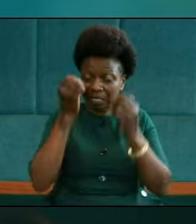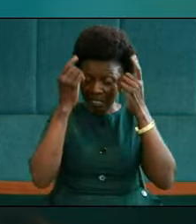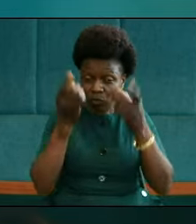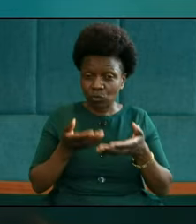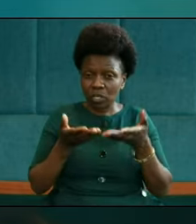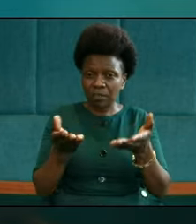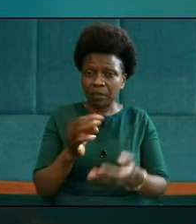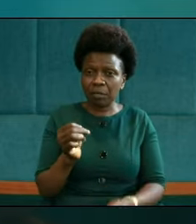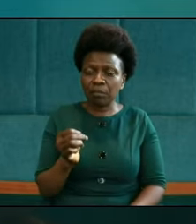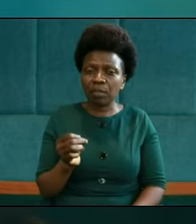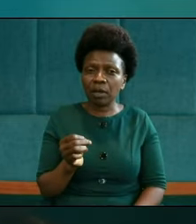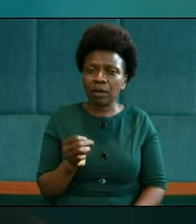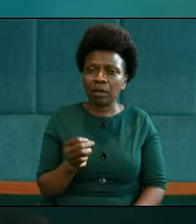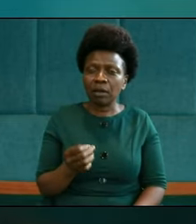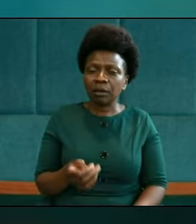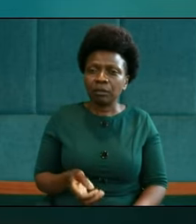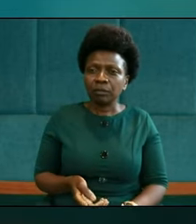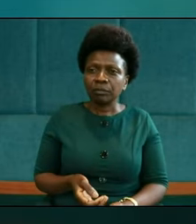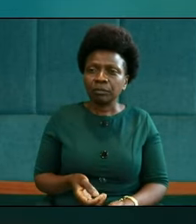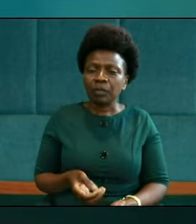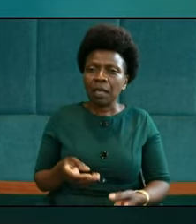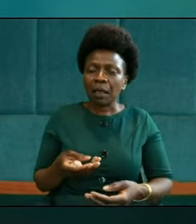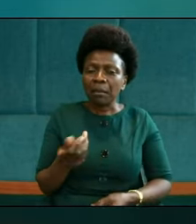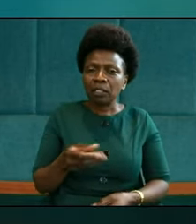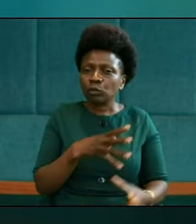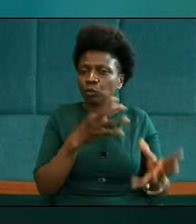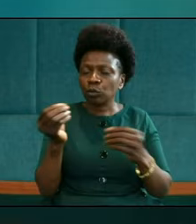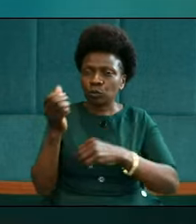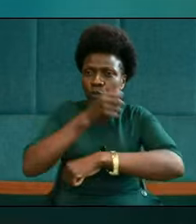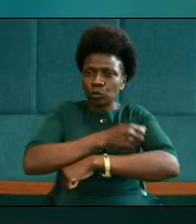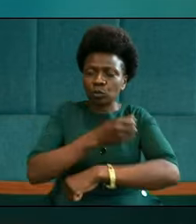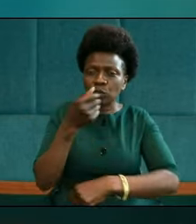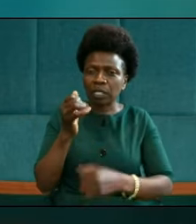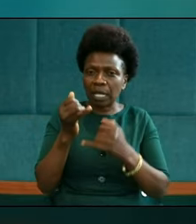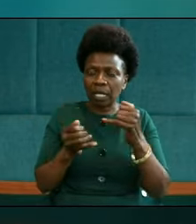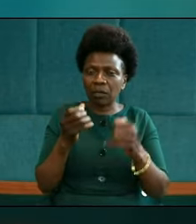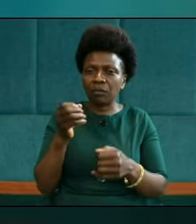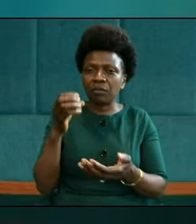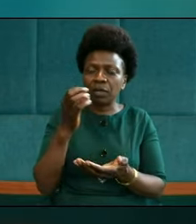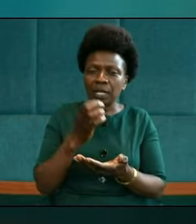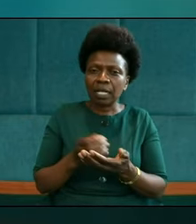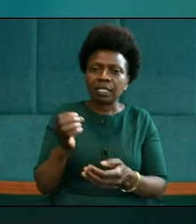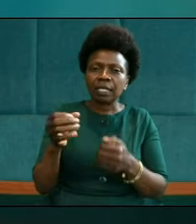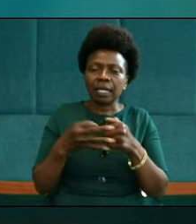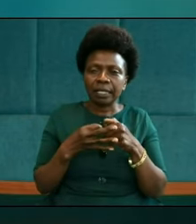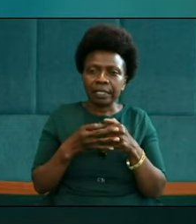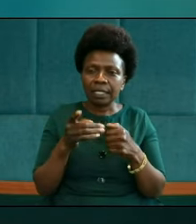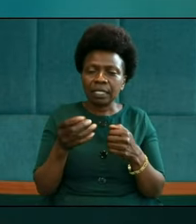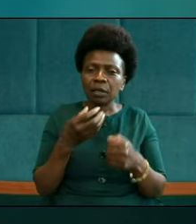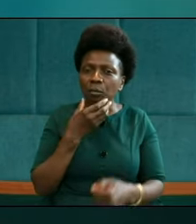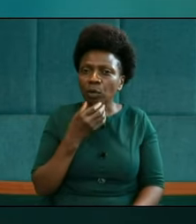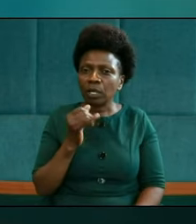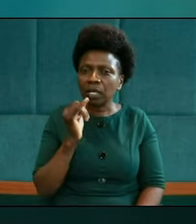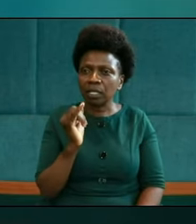him a boost to go to school. So at the end of class 8, this